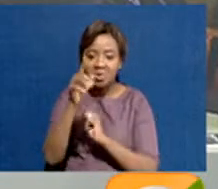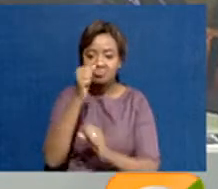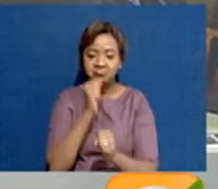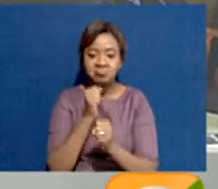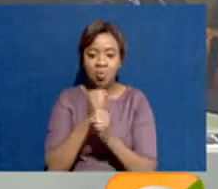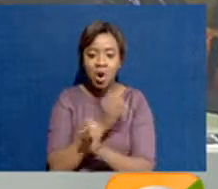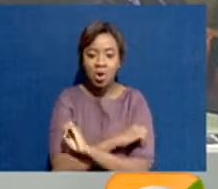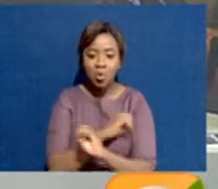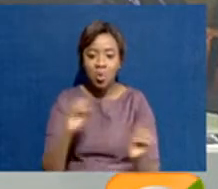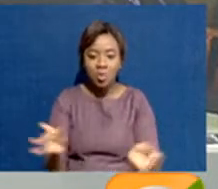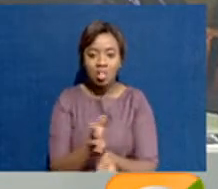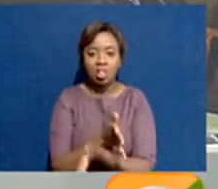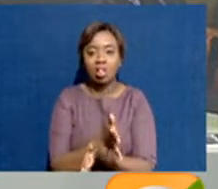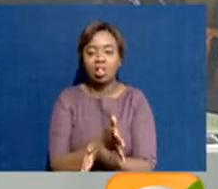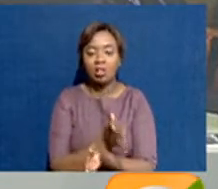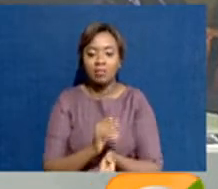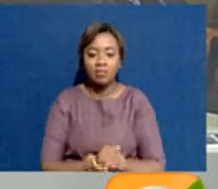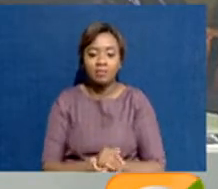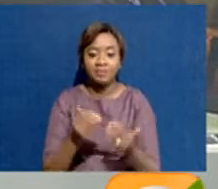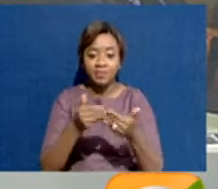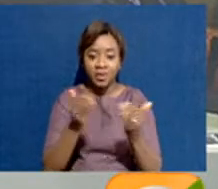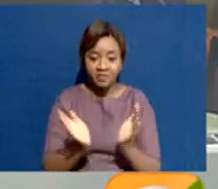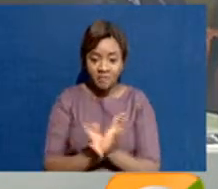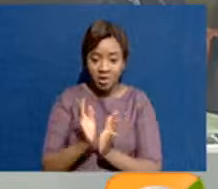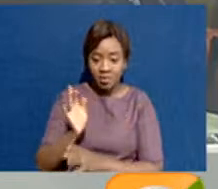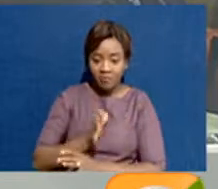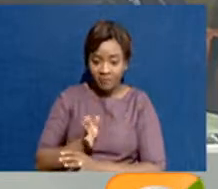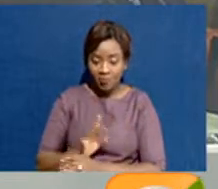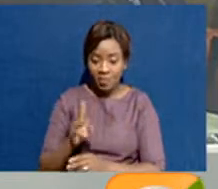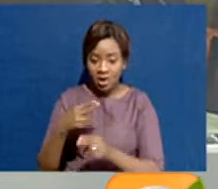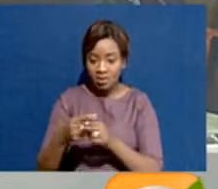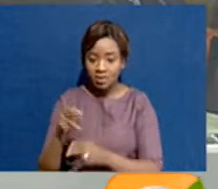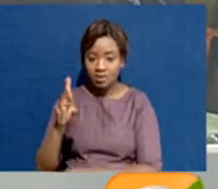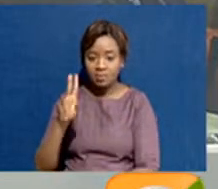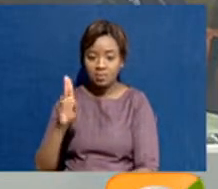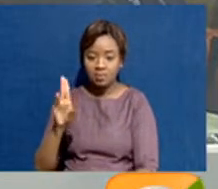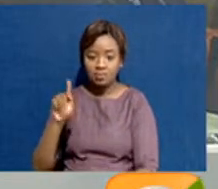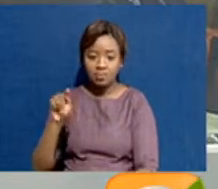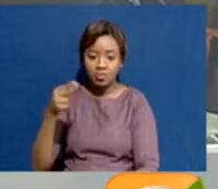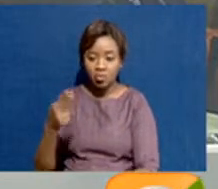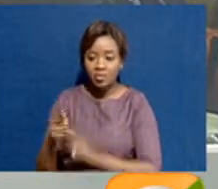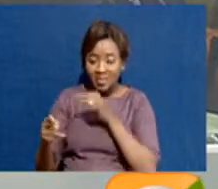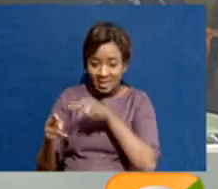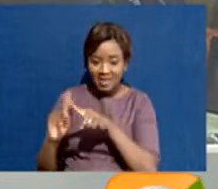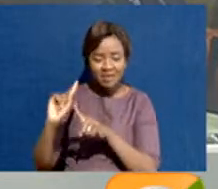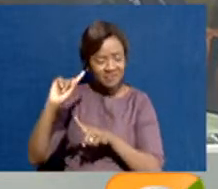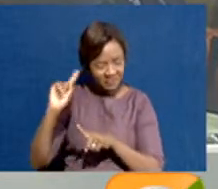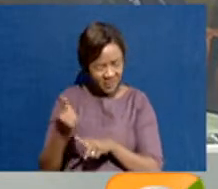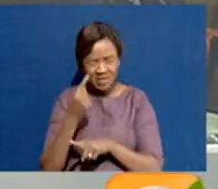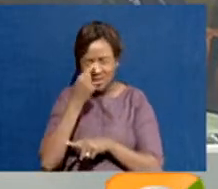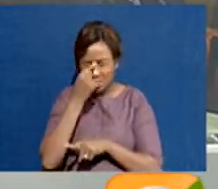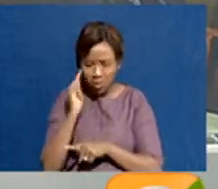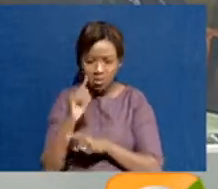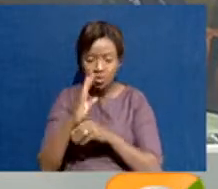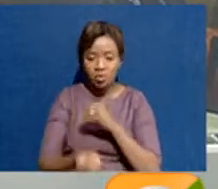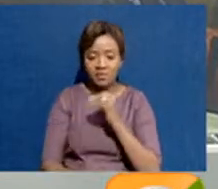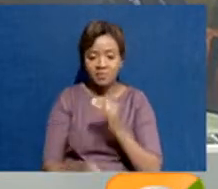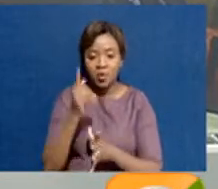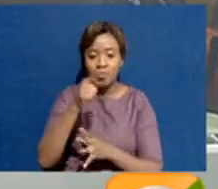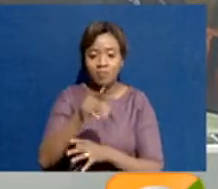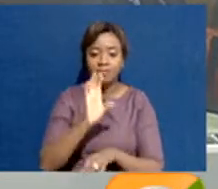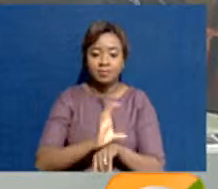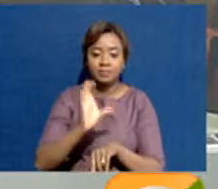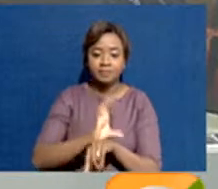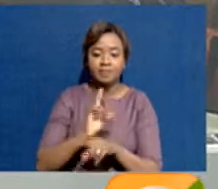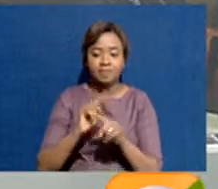church's activities. The family of Ruth Kadzo, who was the initial founder of the church, says it raised the alarm over